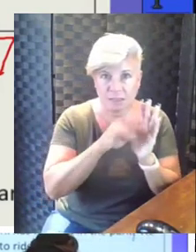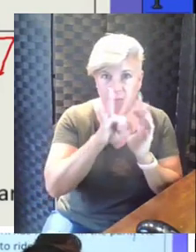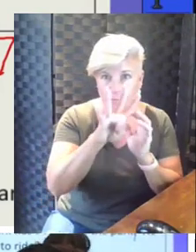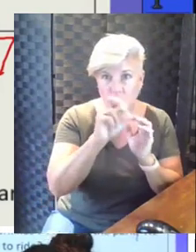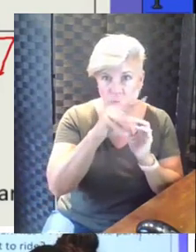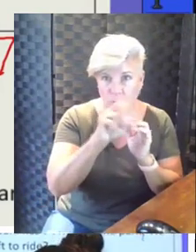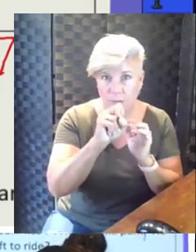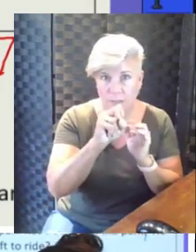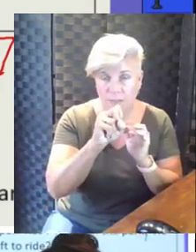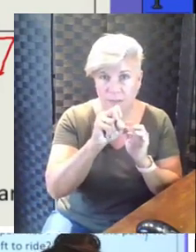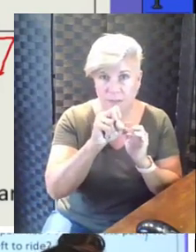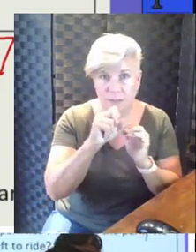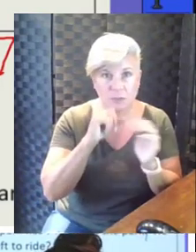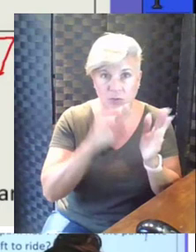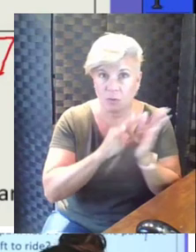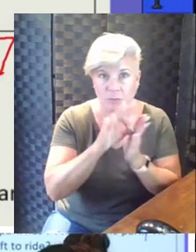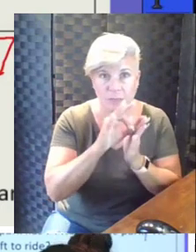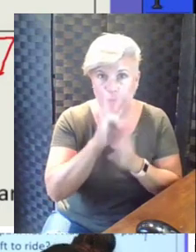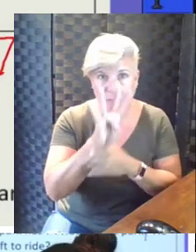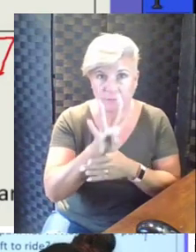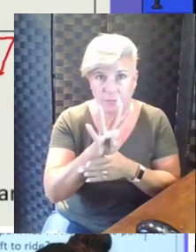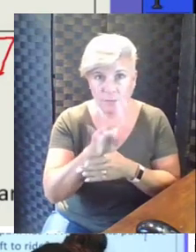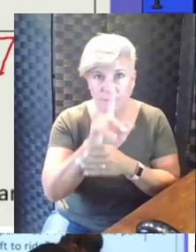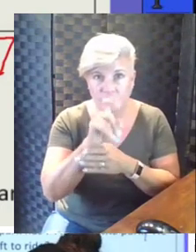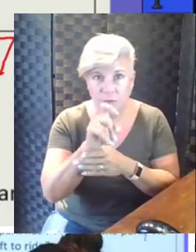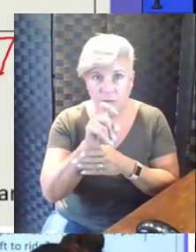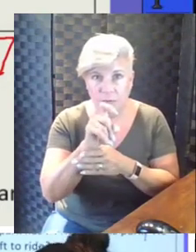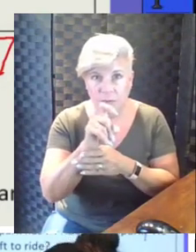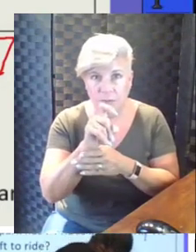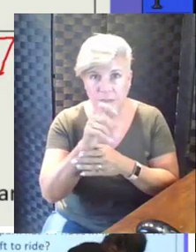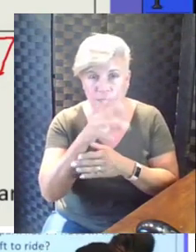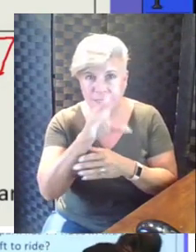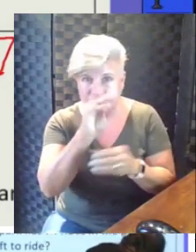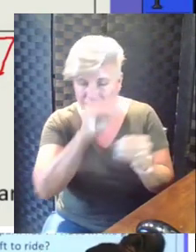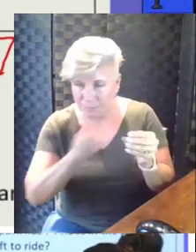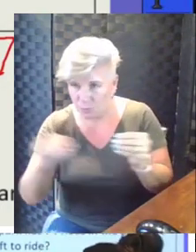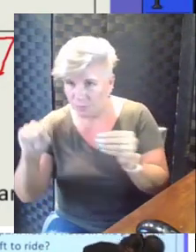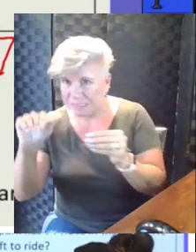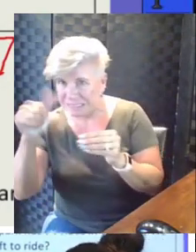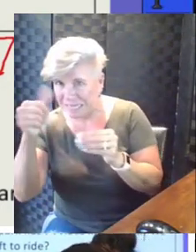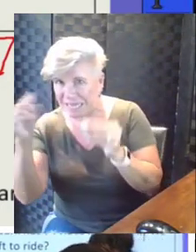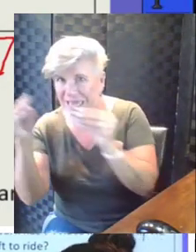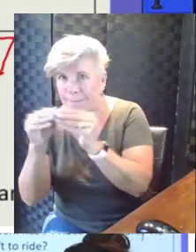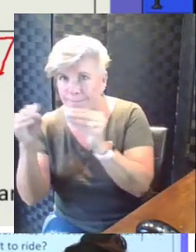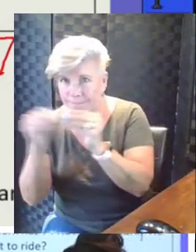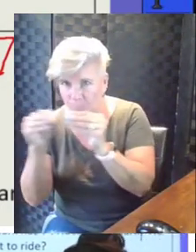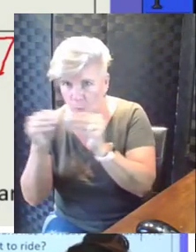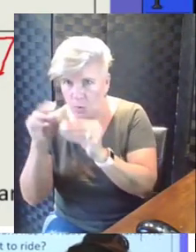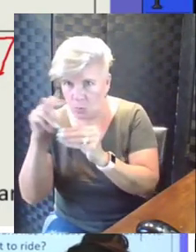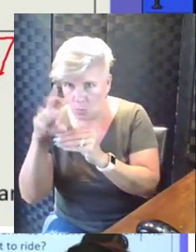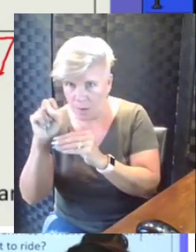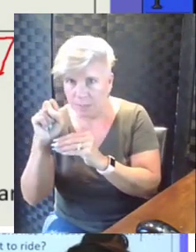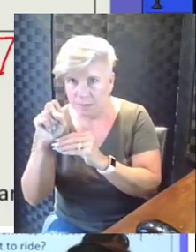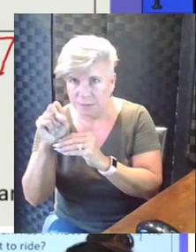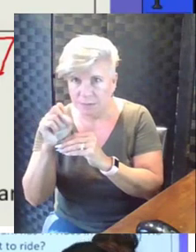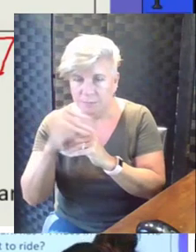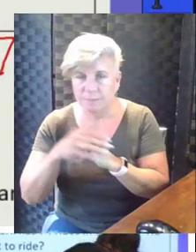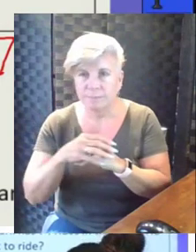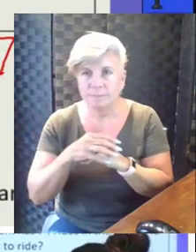ones that were already there. We don't count those 4. You need to take this 10 and add 10 more ones to this